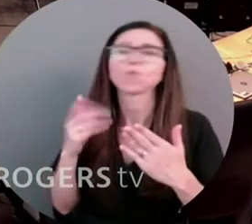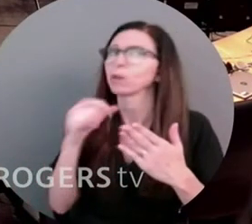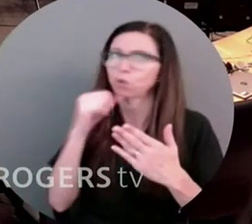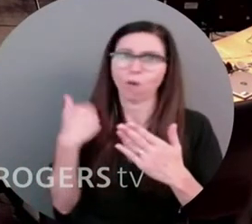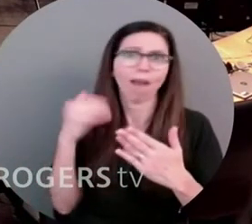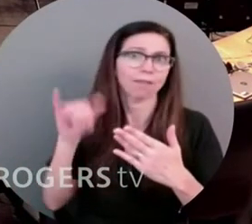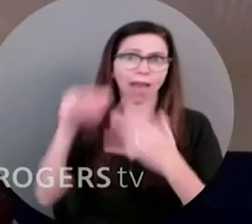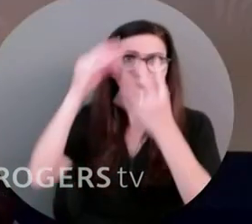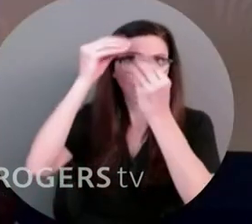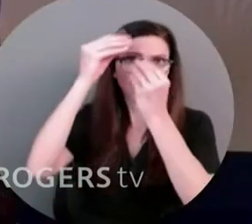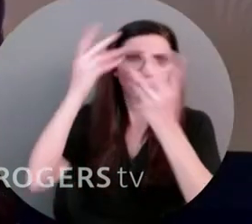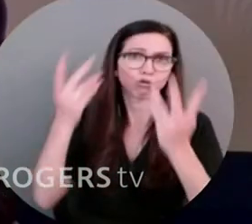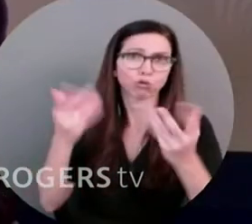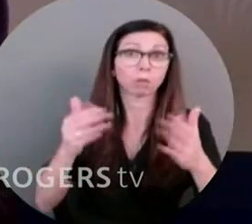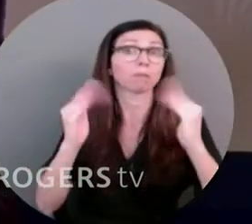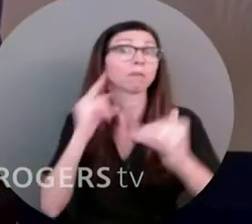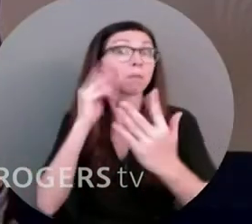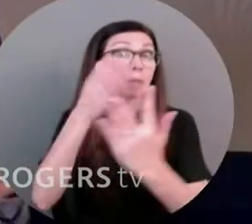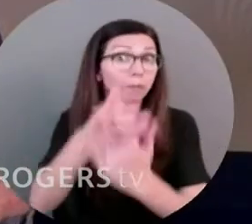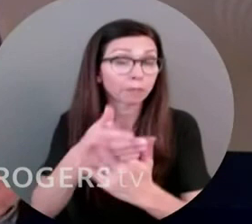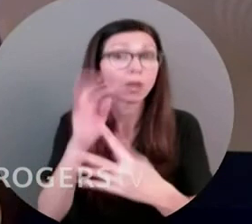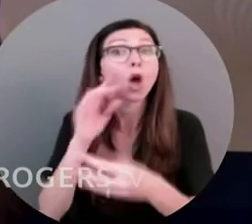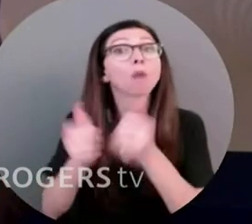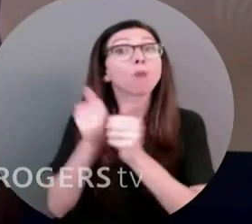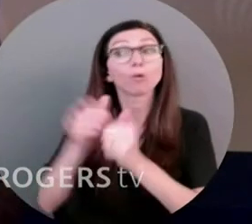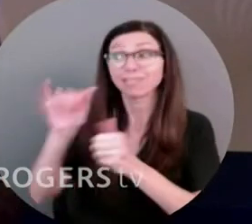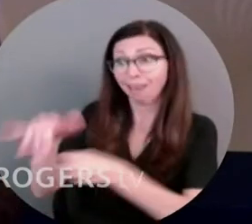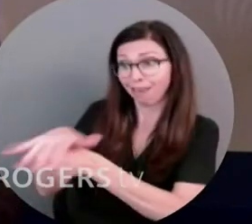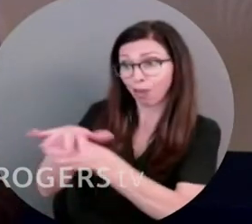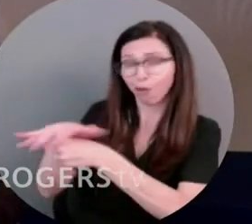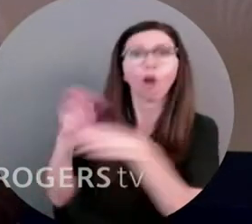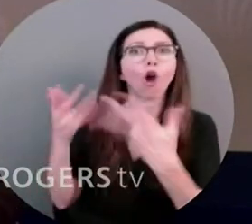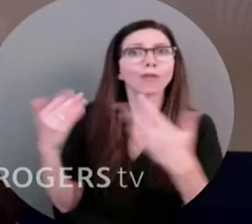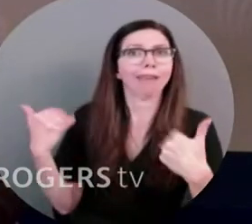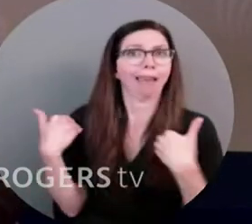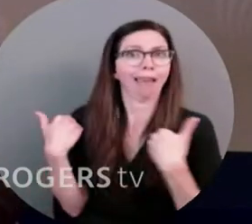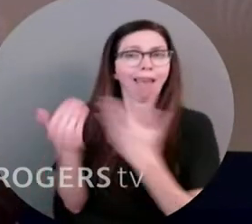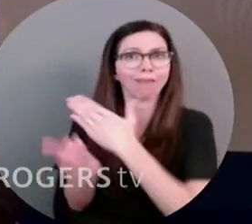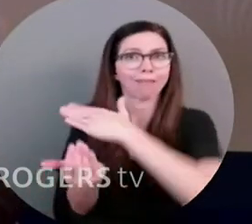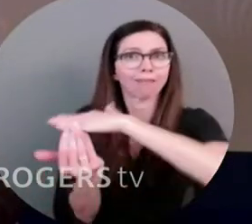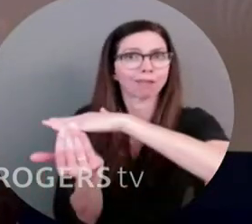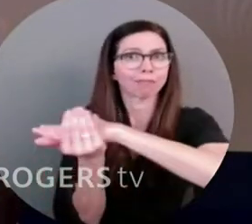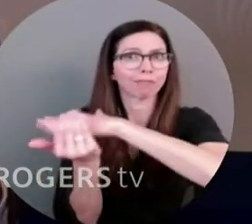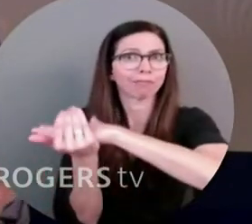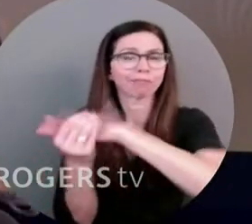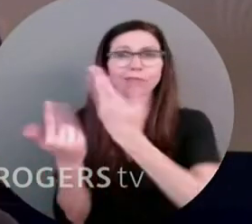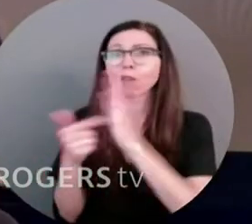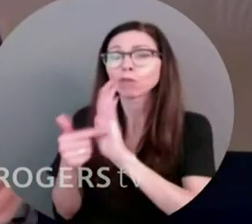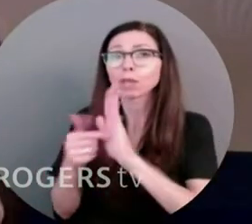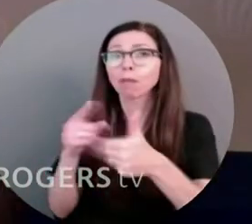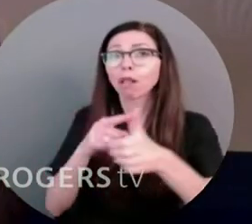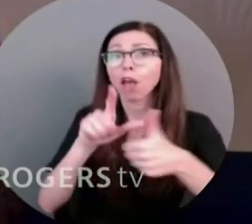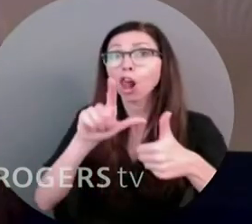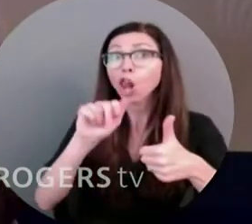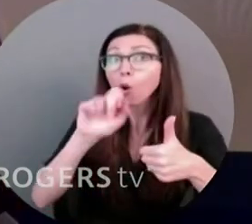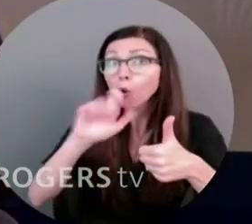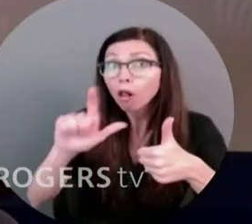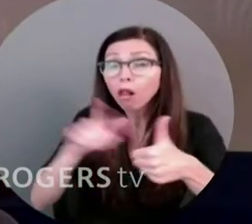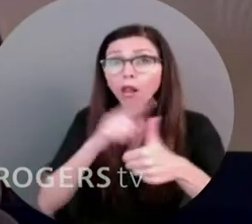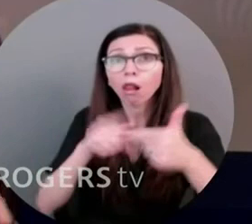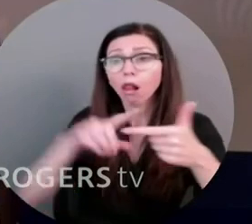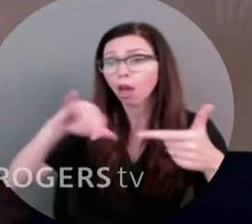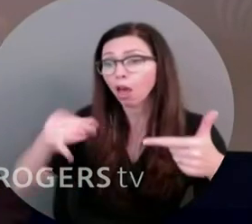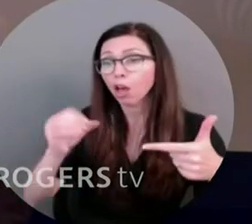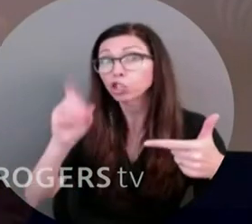of the ones at Lansdowne actually have a patio. I'm thinking of Local and Joey and the Sunrise Cafe. They all